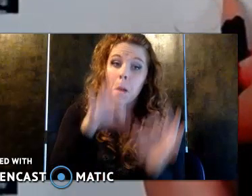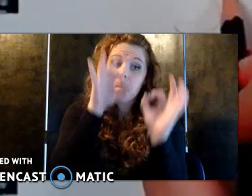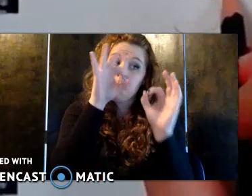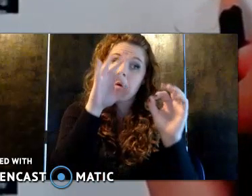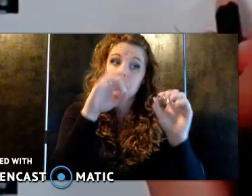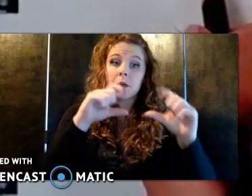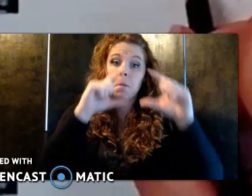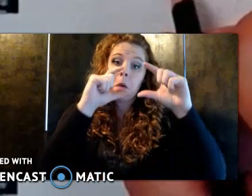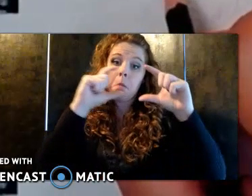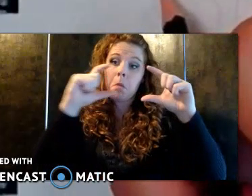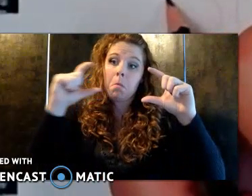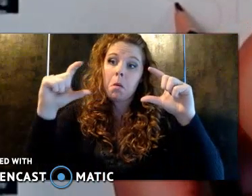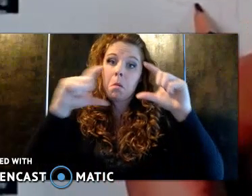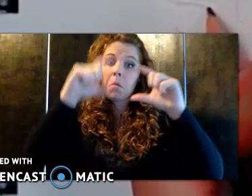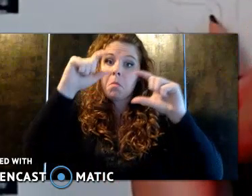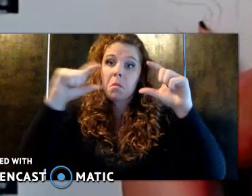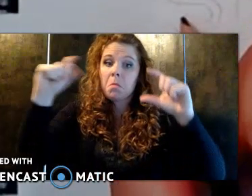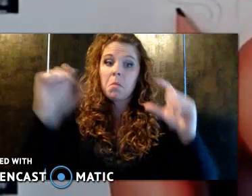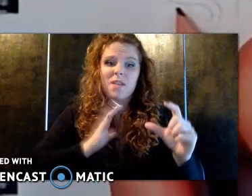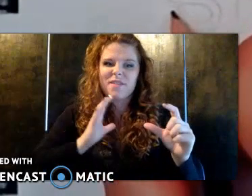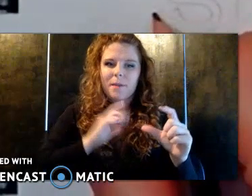perfectly even or anything.